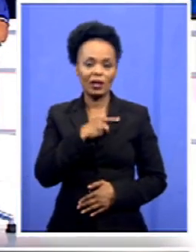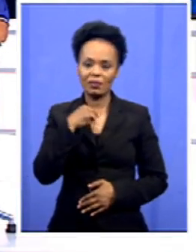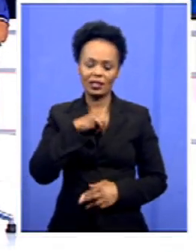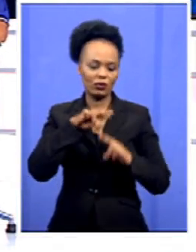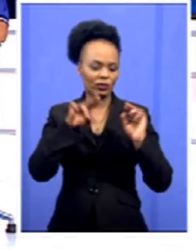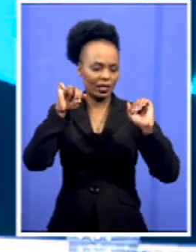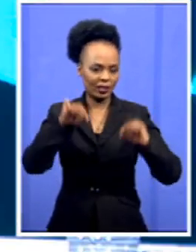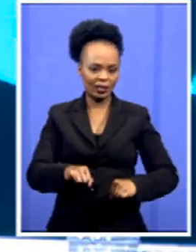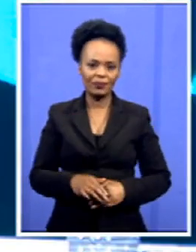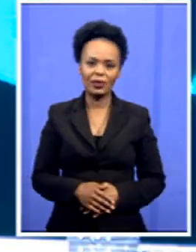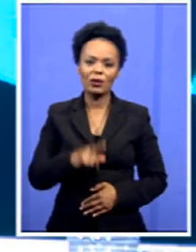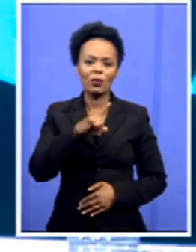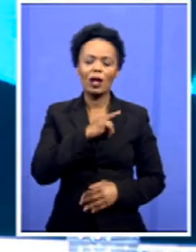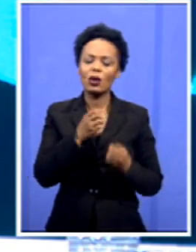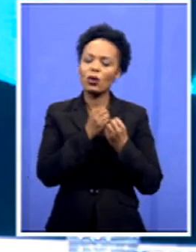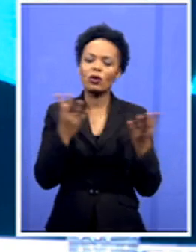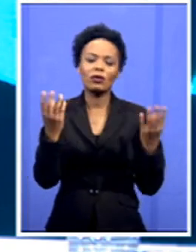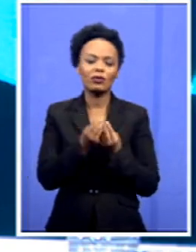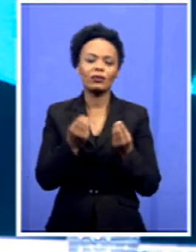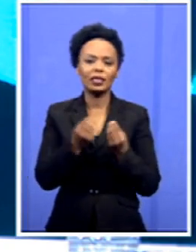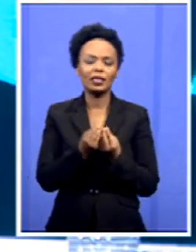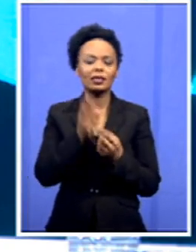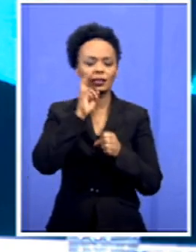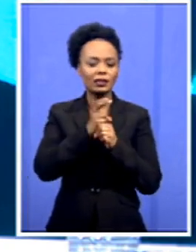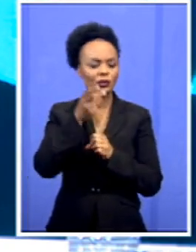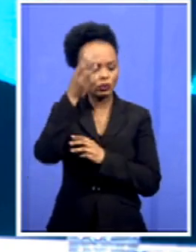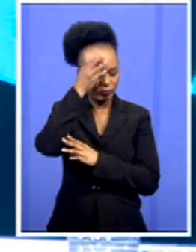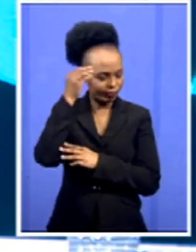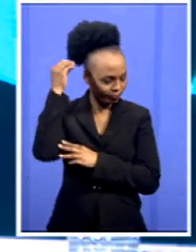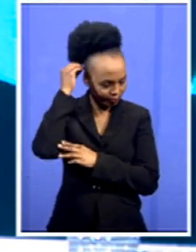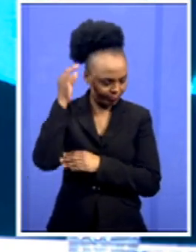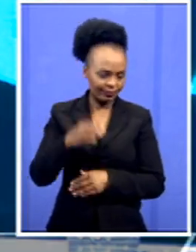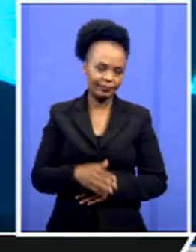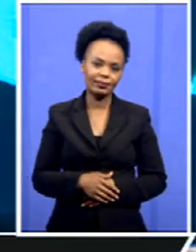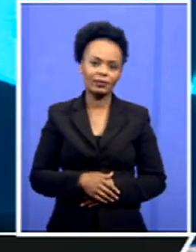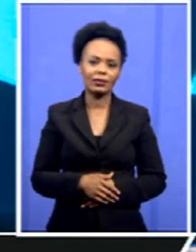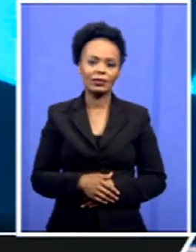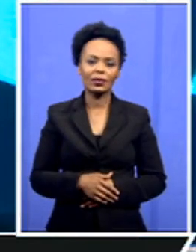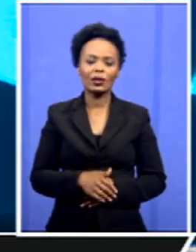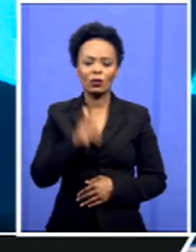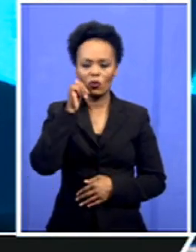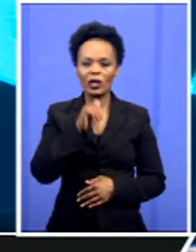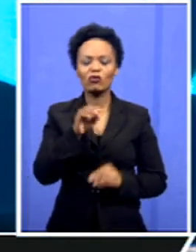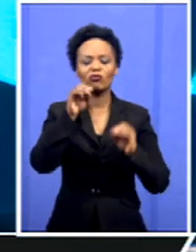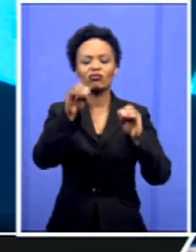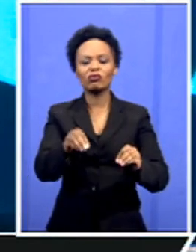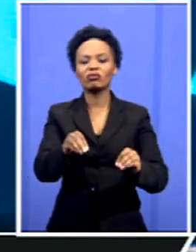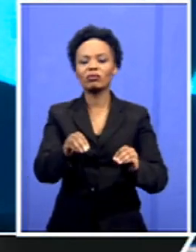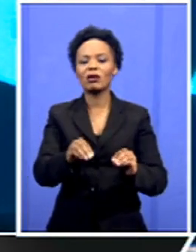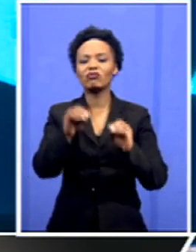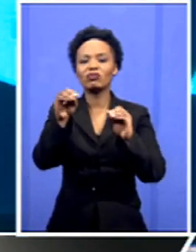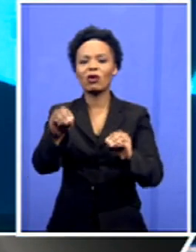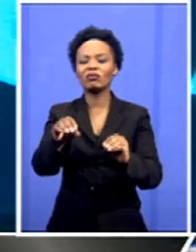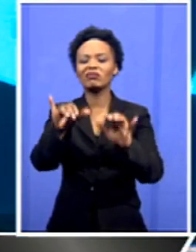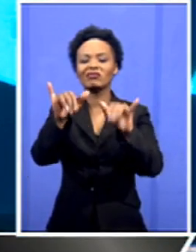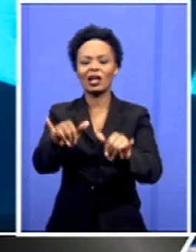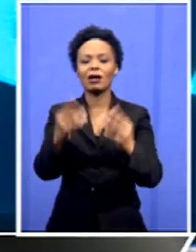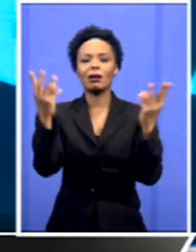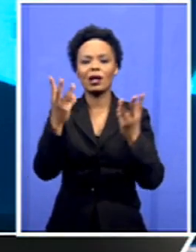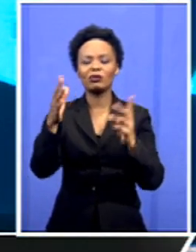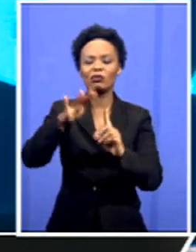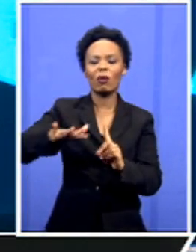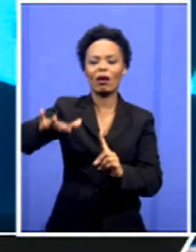with that, because there's quite a lot of things that one needs to take into consideration, you know, when you put people into a certain area. So you need to